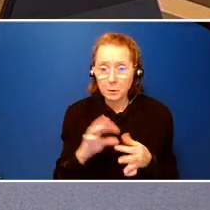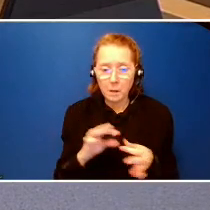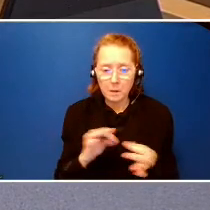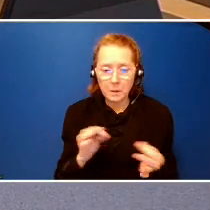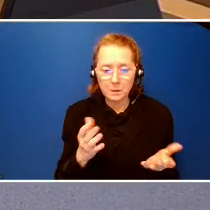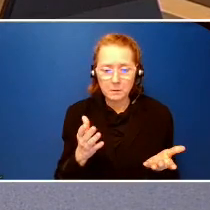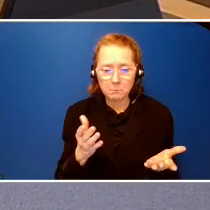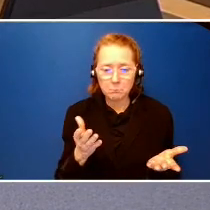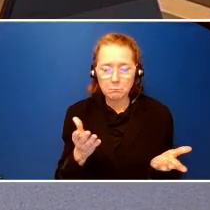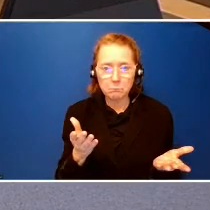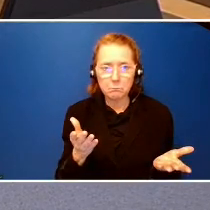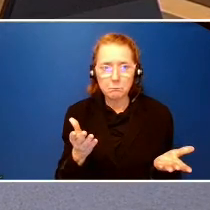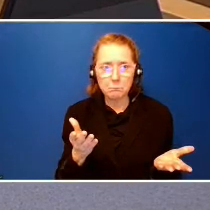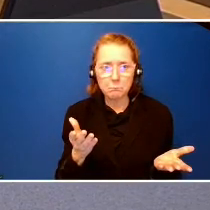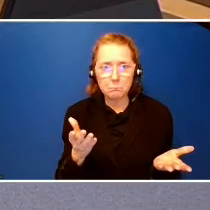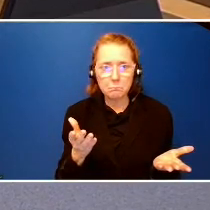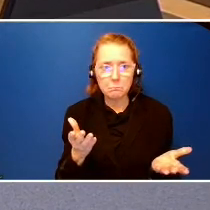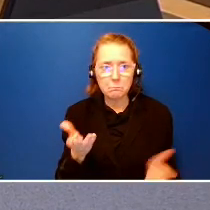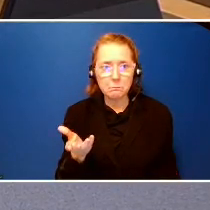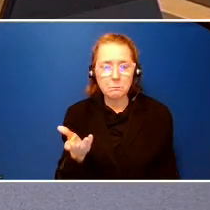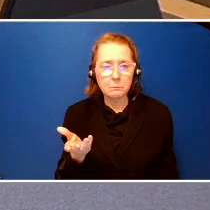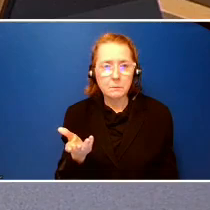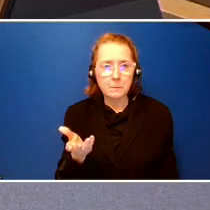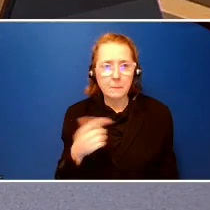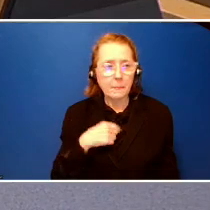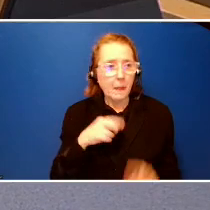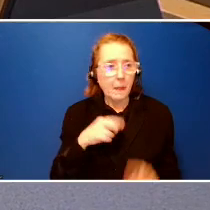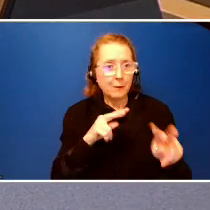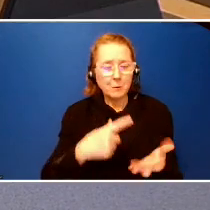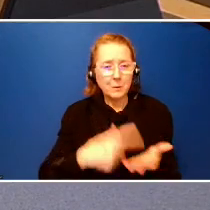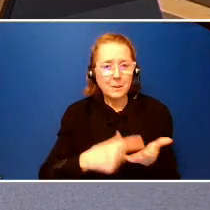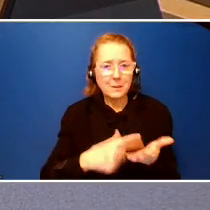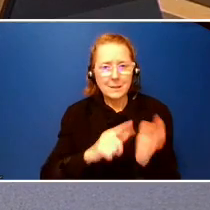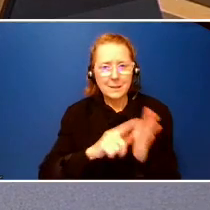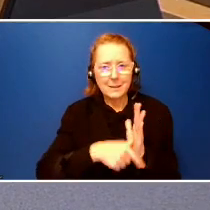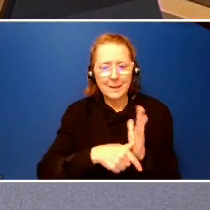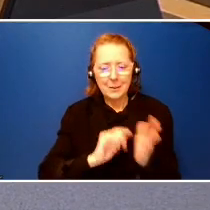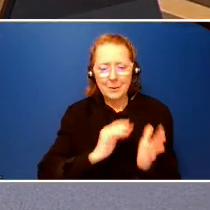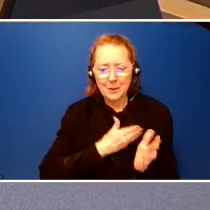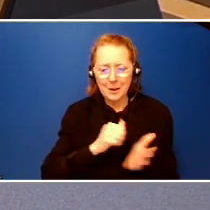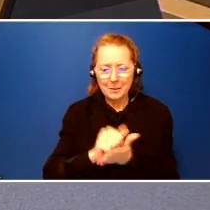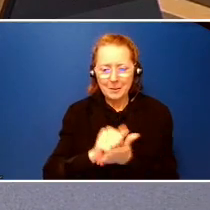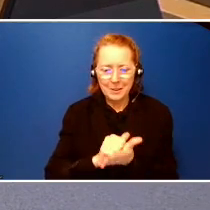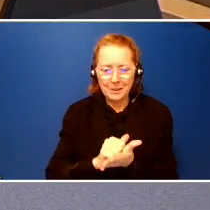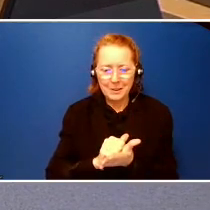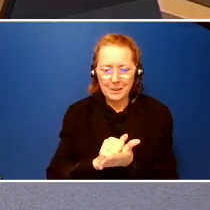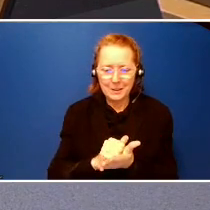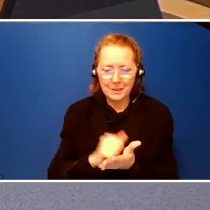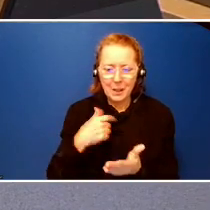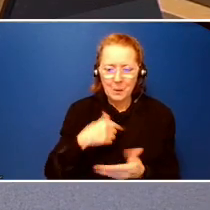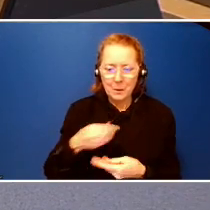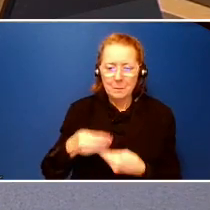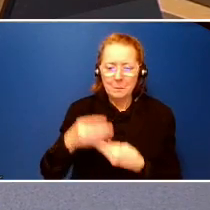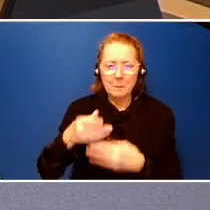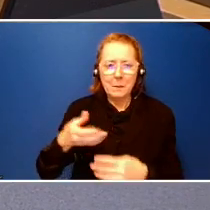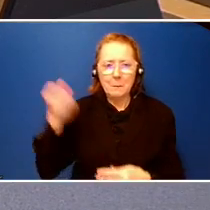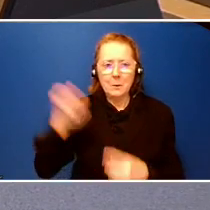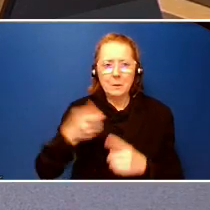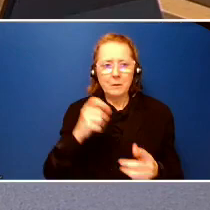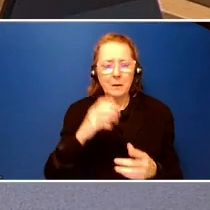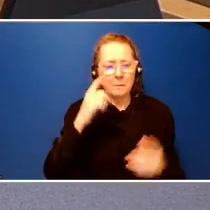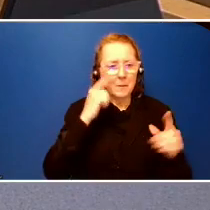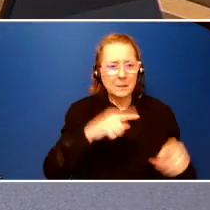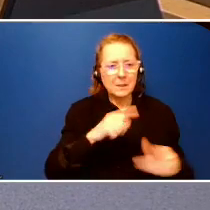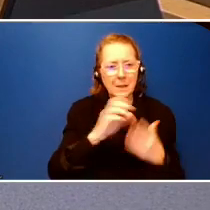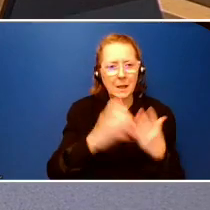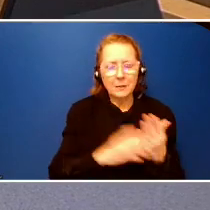council? I look forward to discussing this later on our agenda. I will let you know that we did pull it from our consent calendar, so it'll be under item number 5,